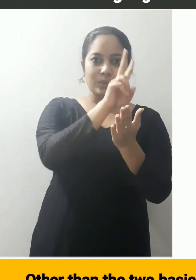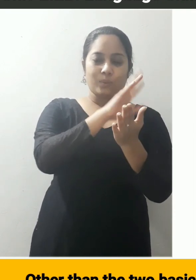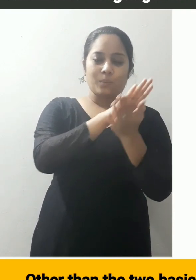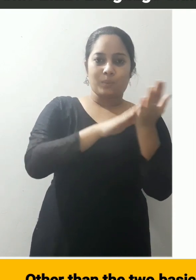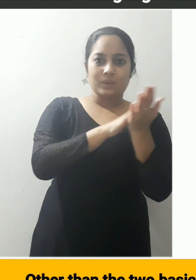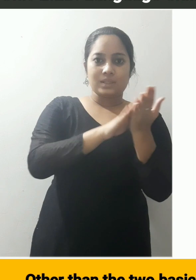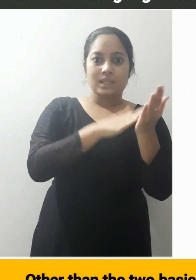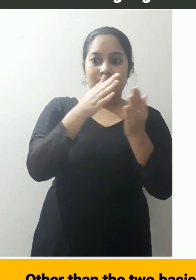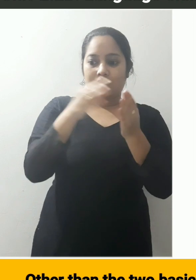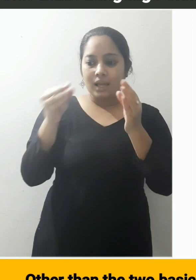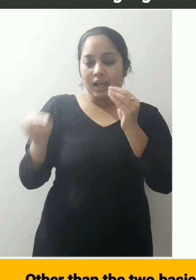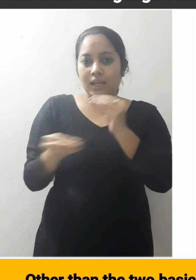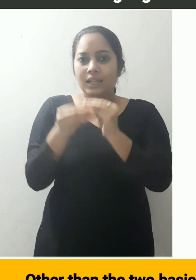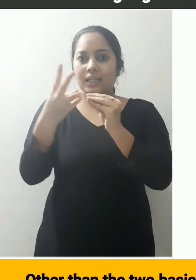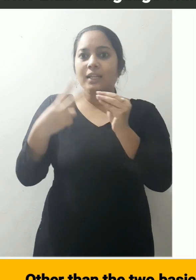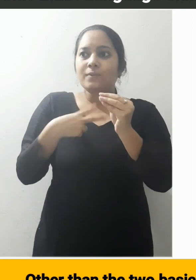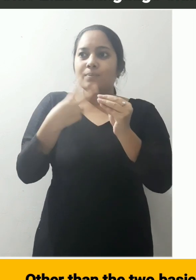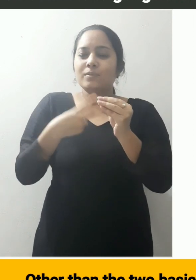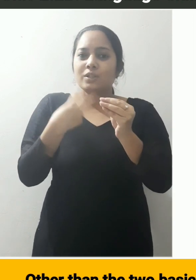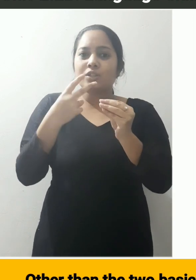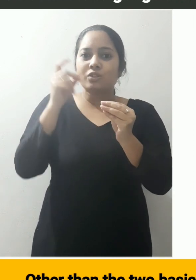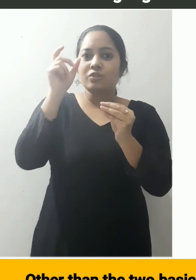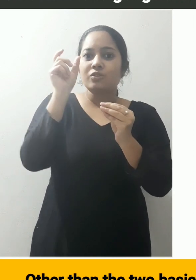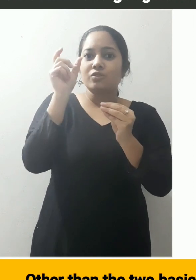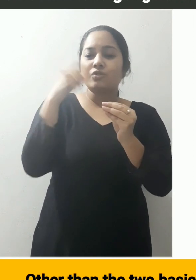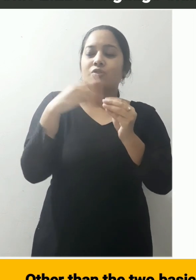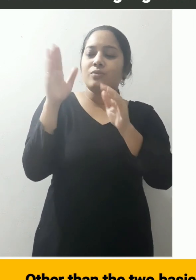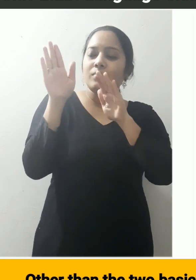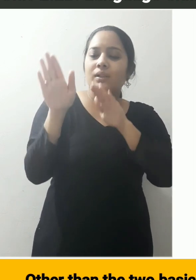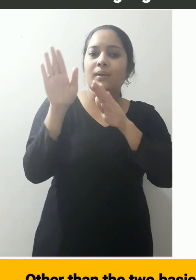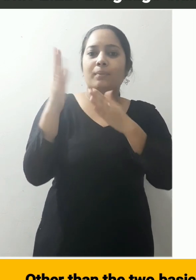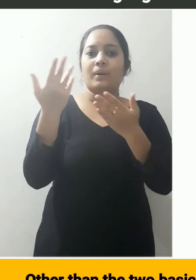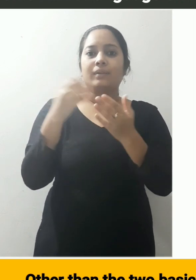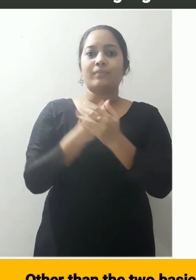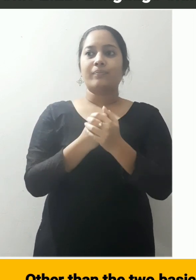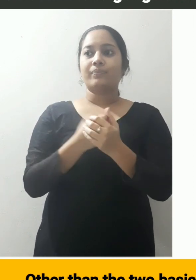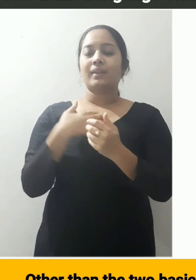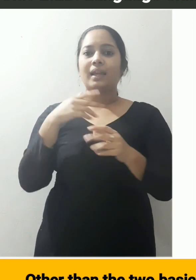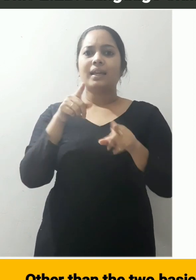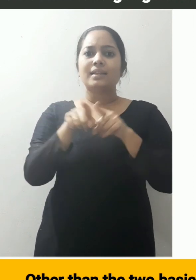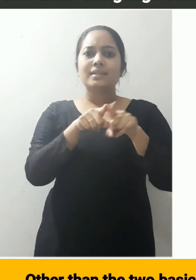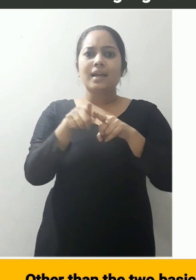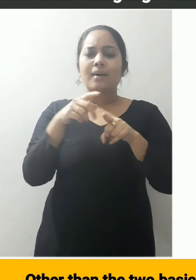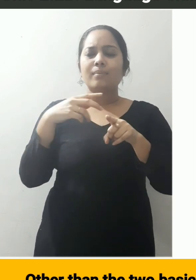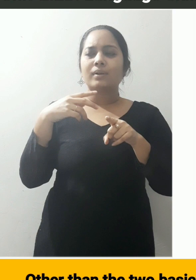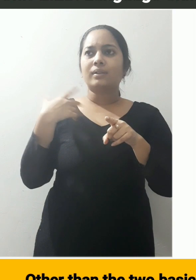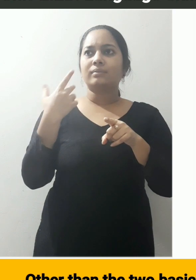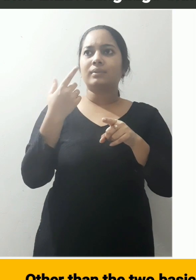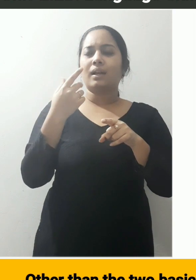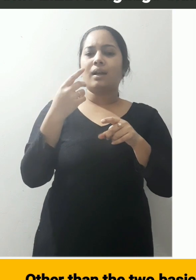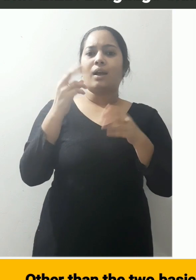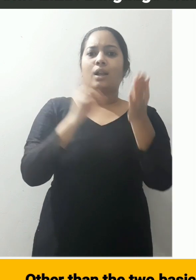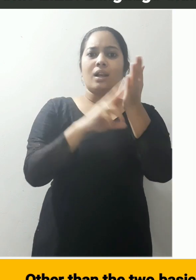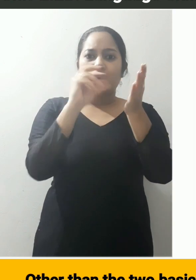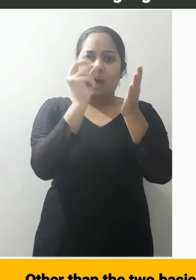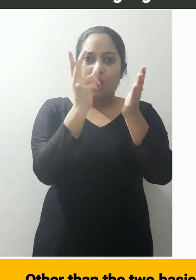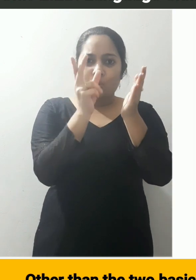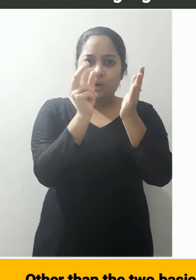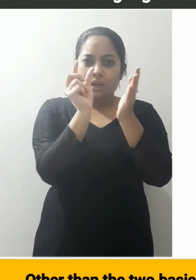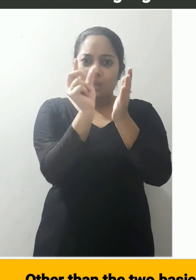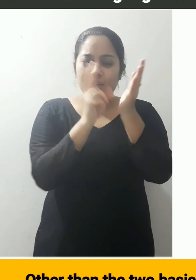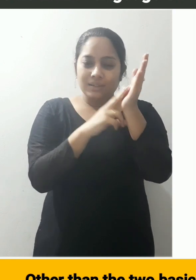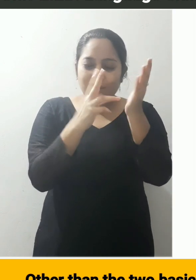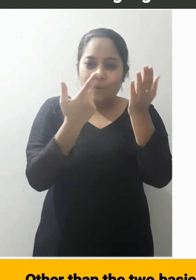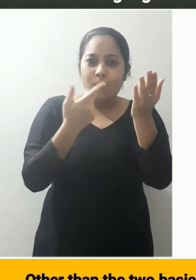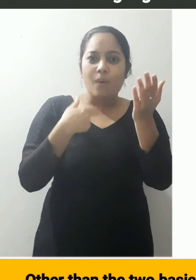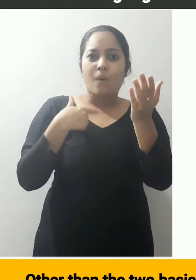on the parts of speech. They depend upon whether the word is a noun, adjective,